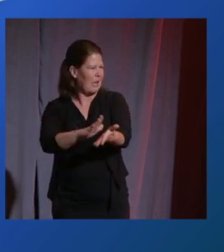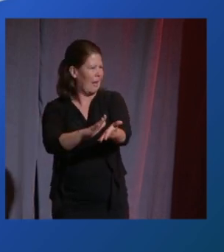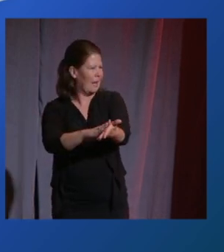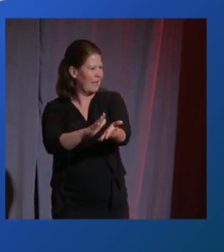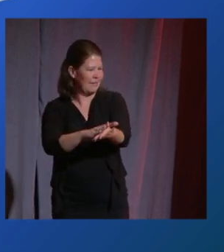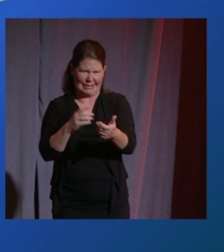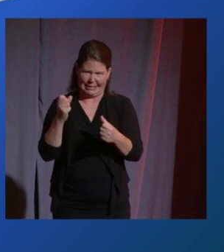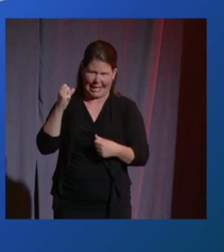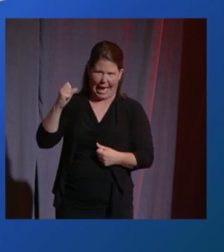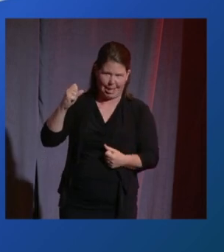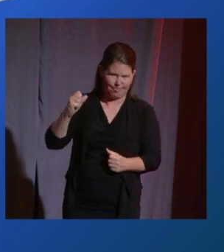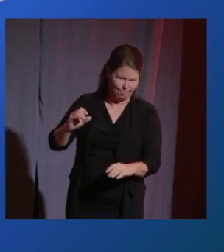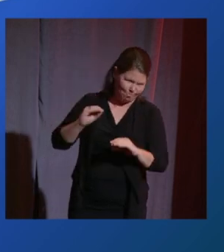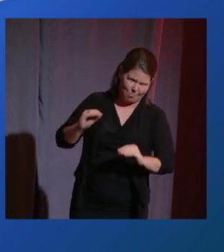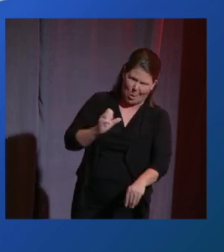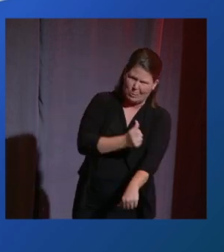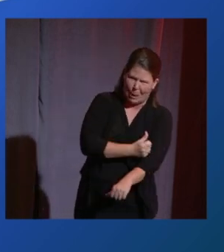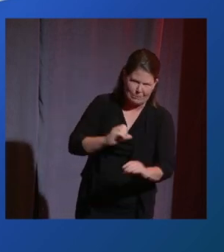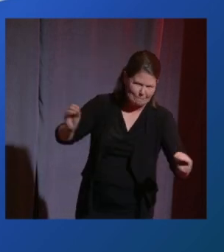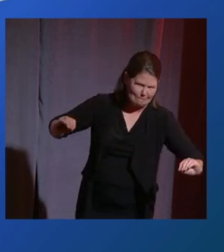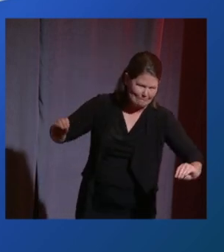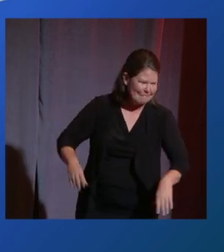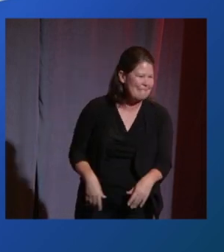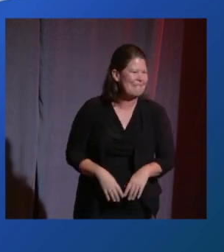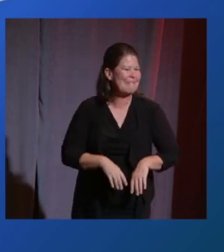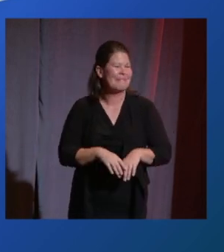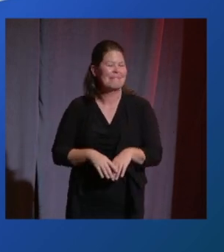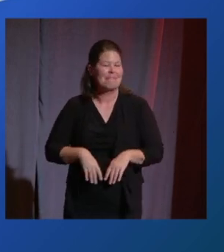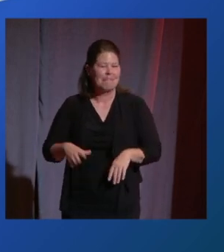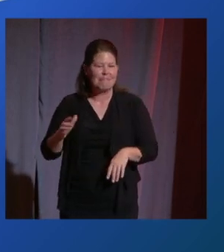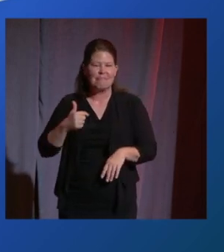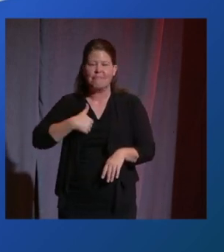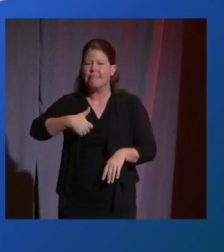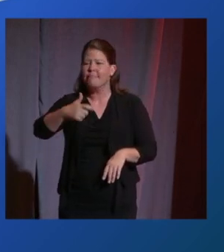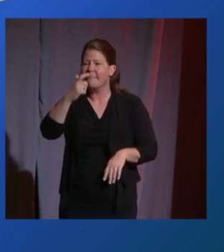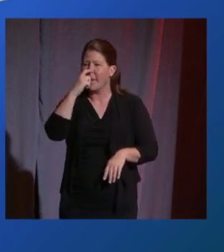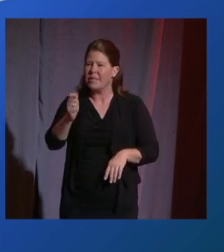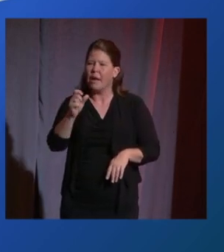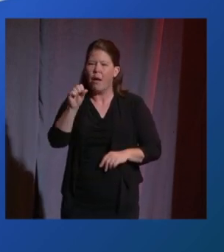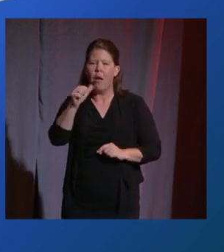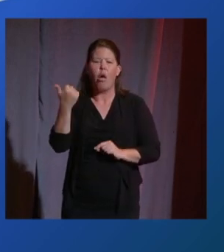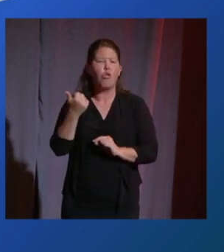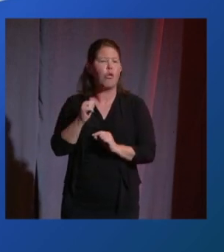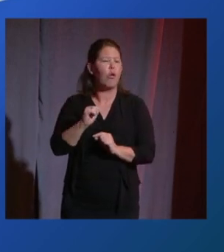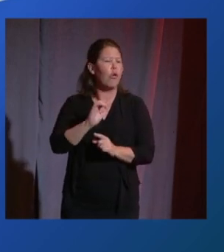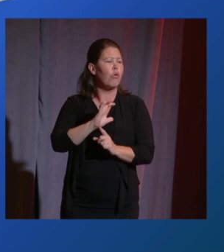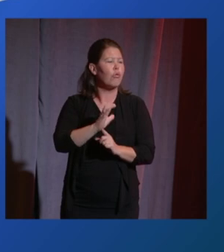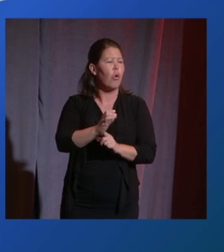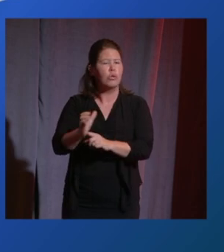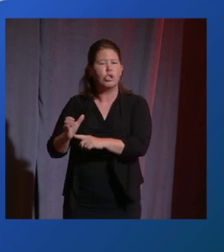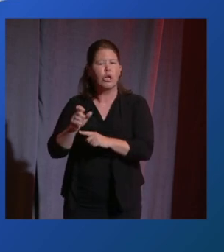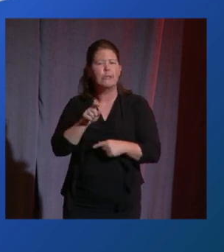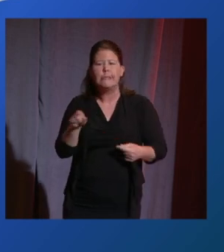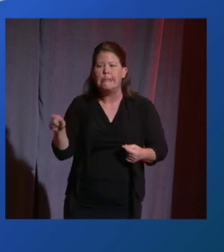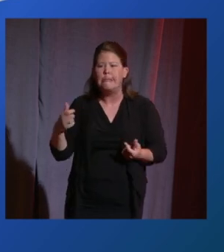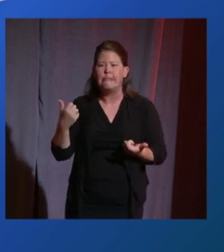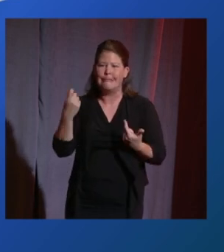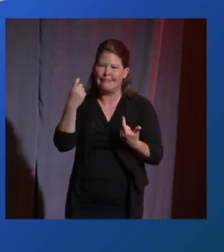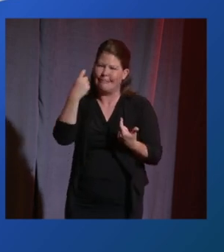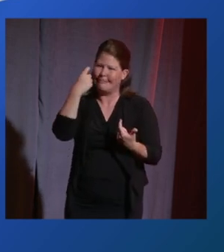no drugs and I was interested in other cultures I thought I was going to be a